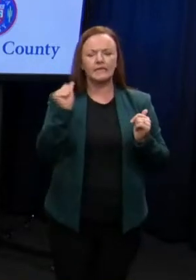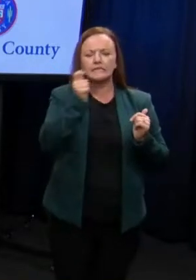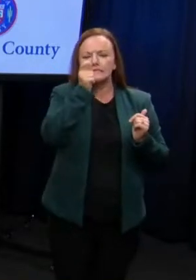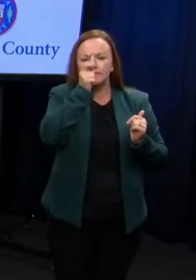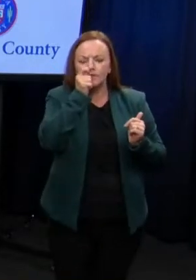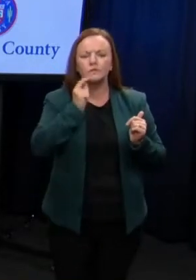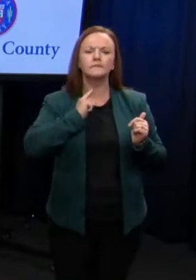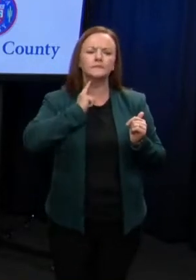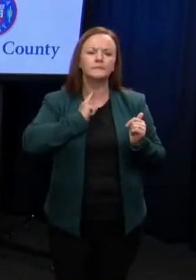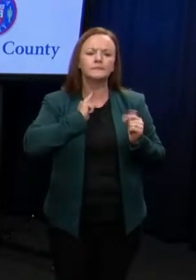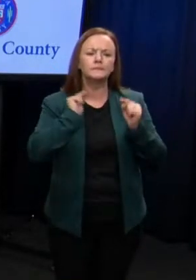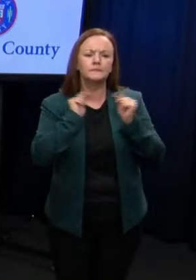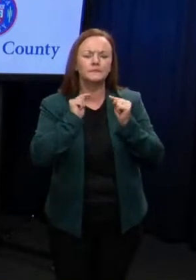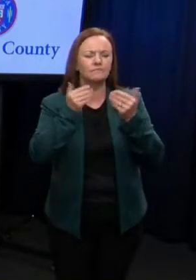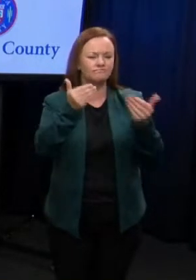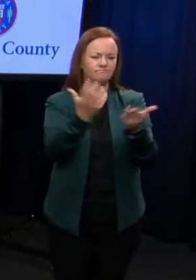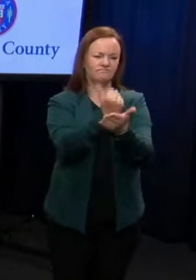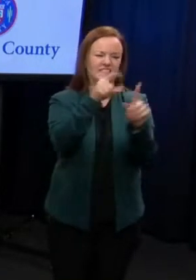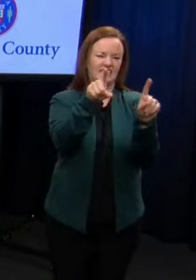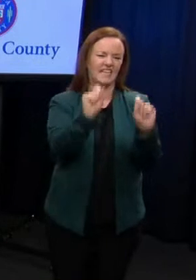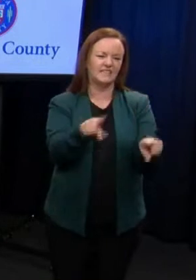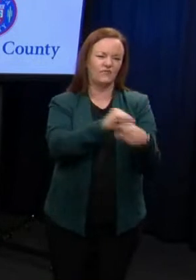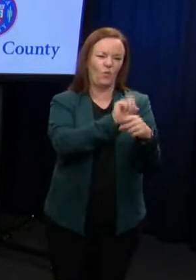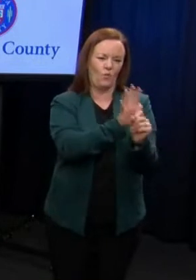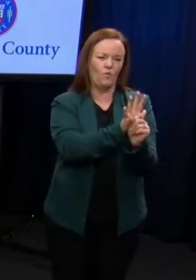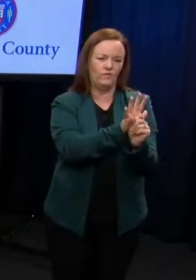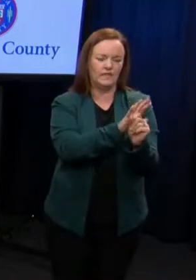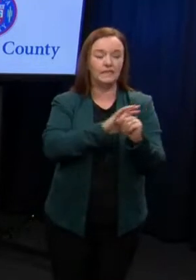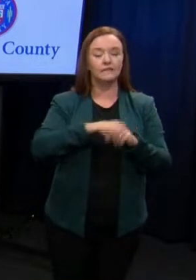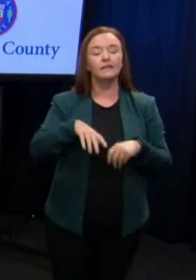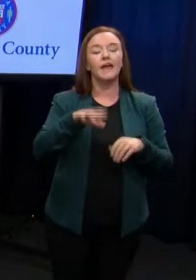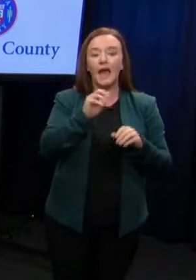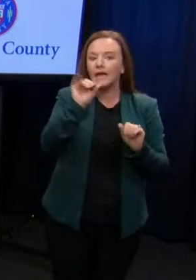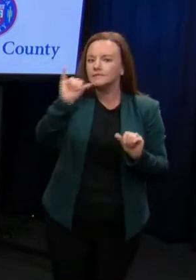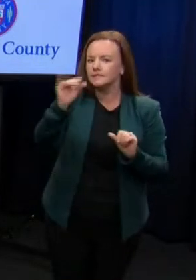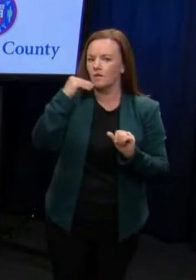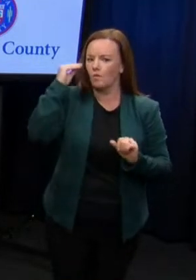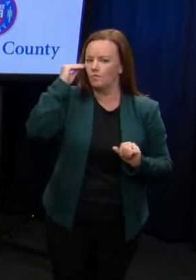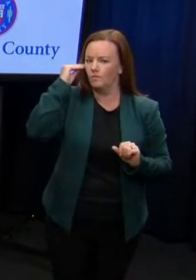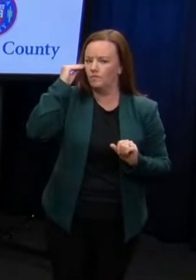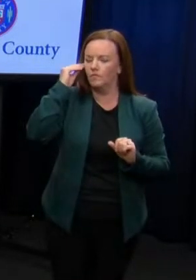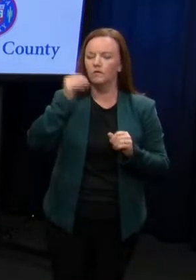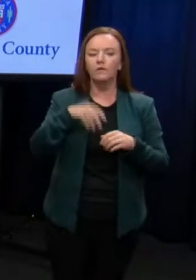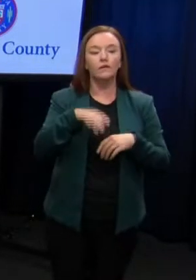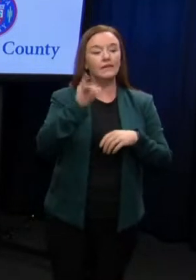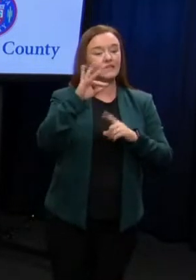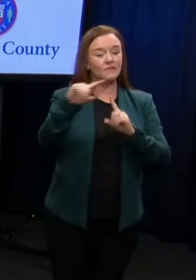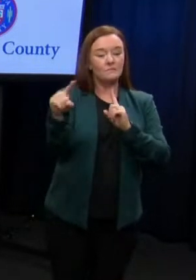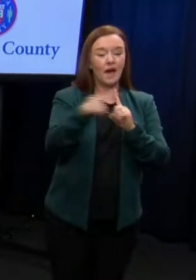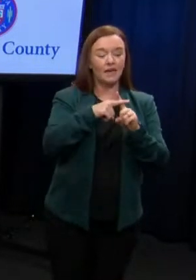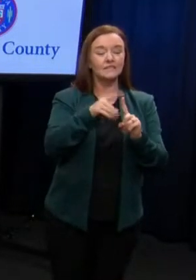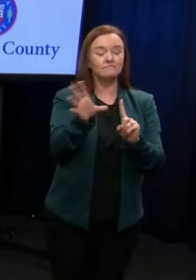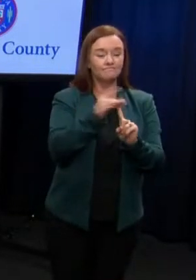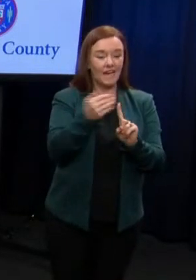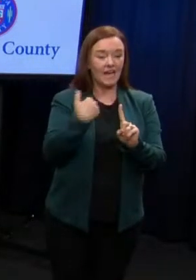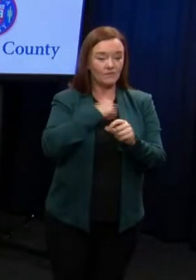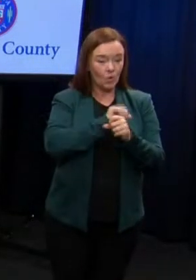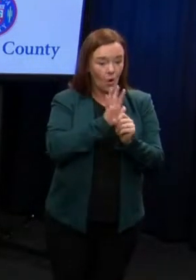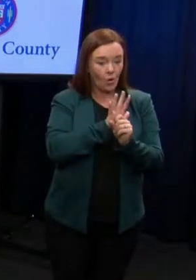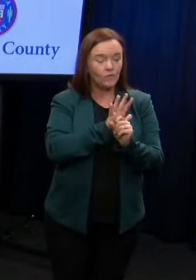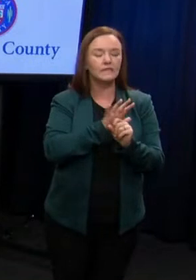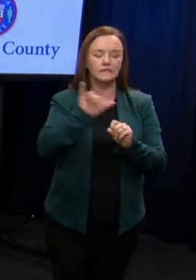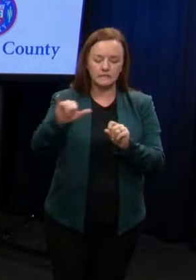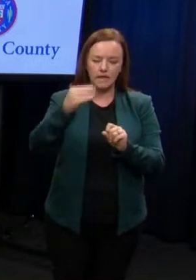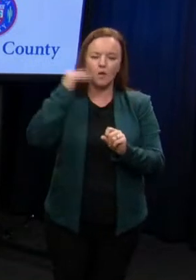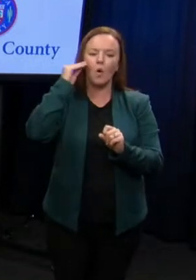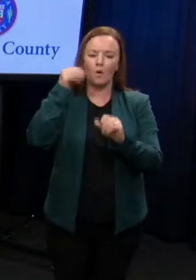sore throat, get tested and stay home. Follow isolation guidance if you test positive. Even mild symptoms